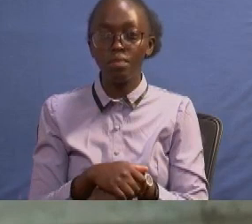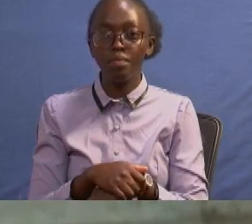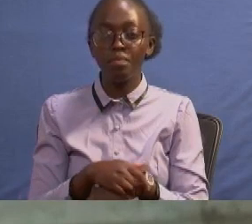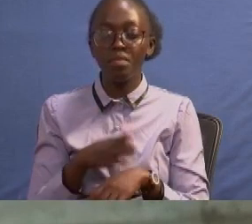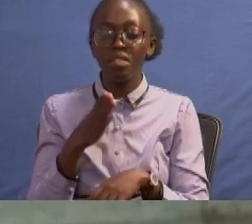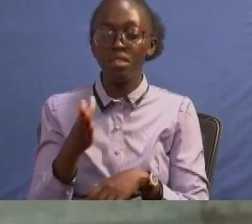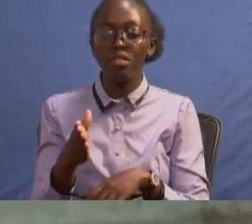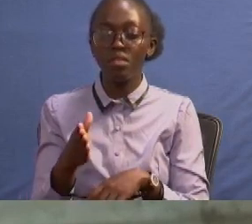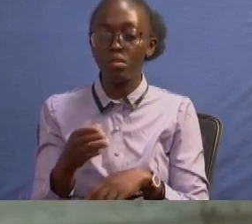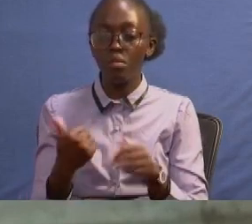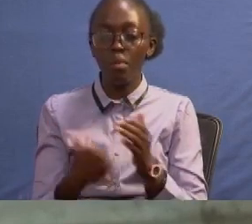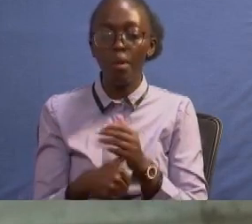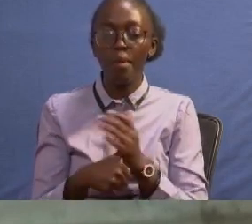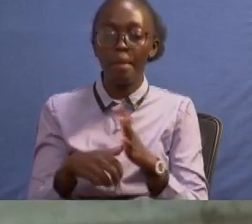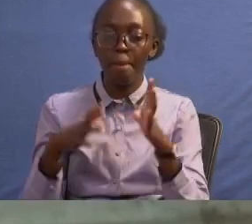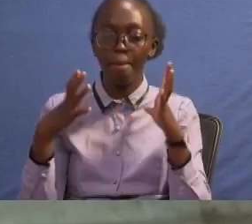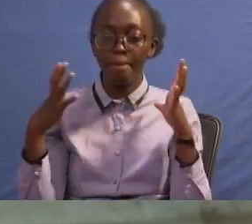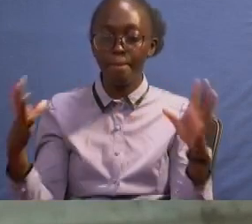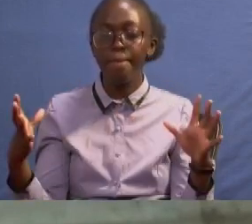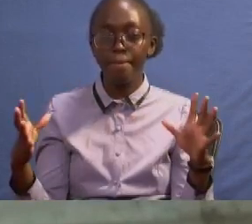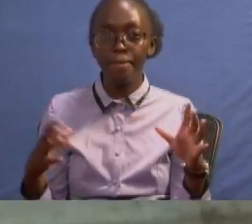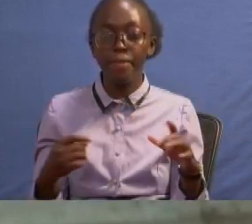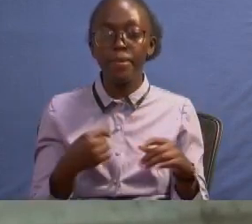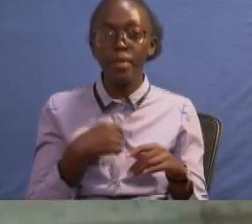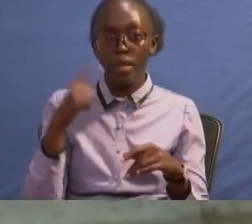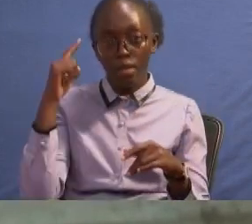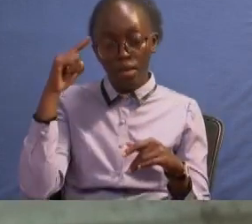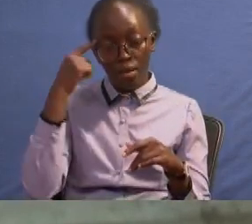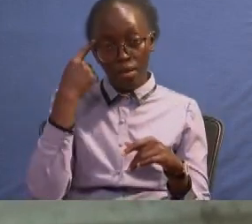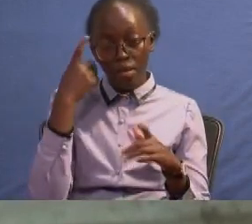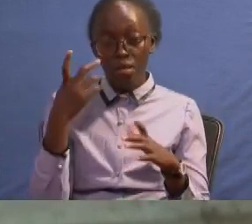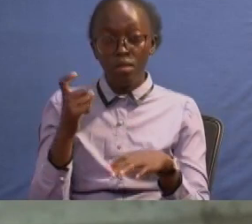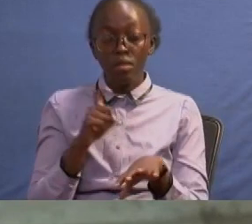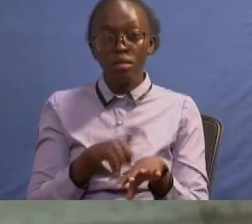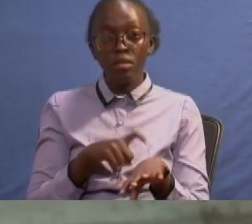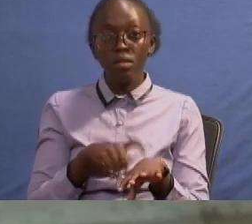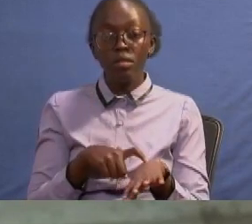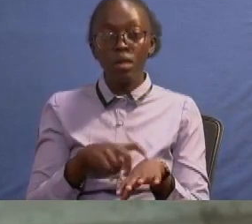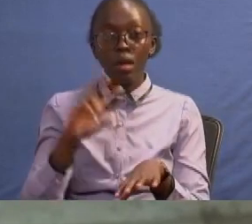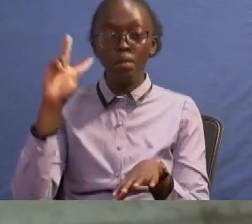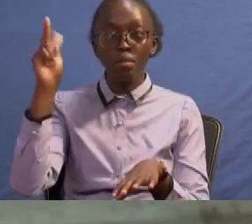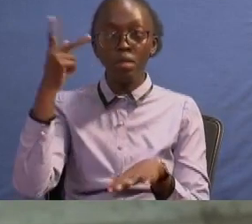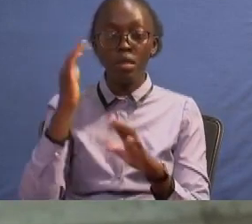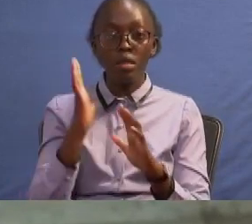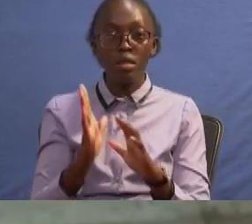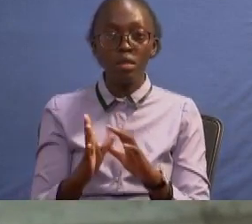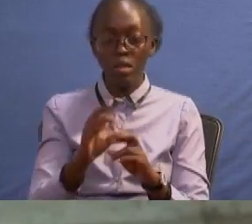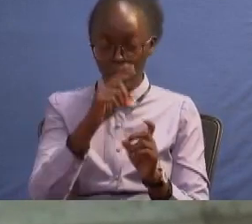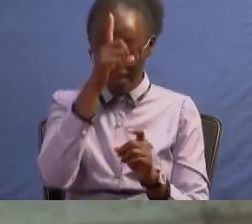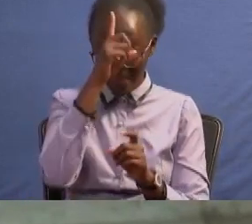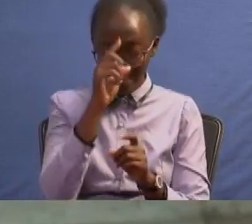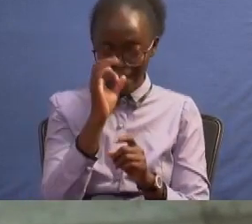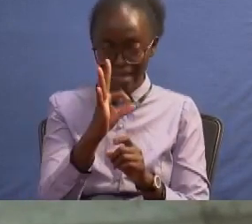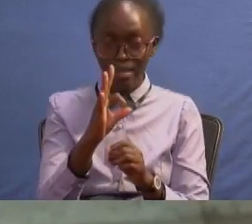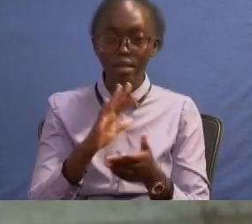unfortunate, and I think it is time that Kenyans took seriously how